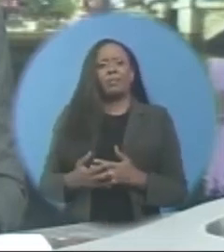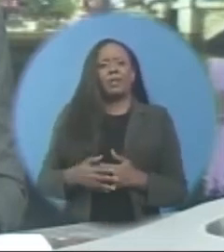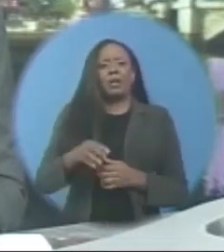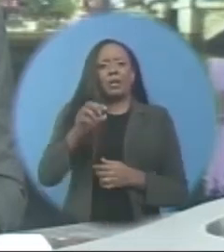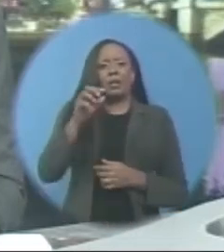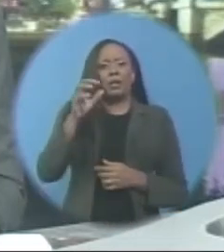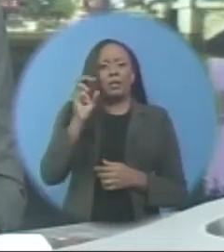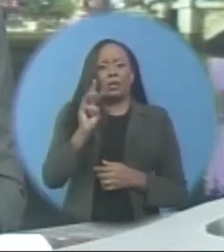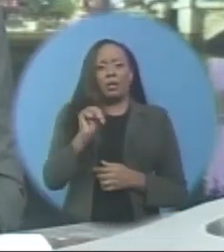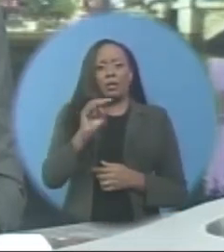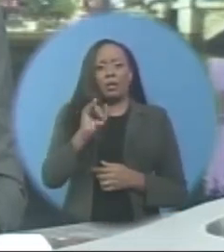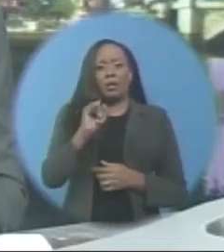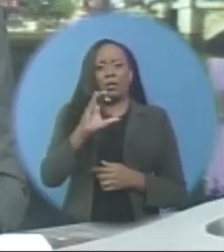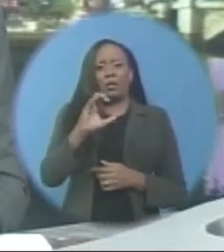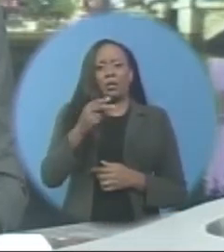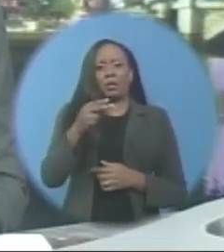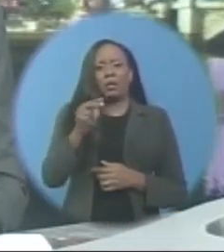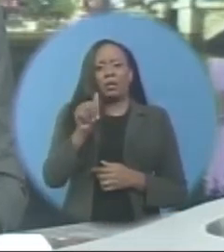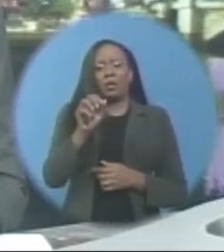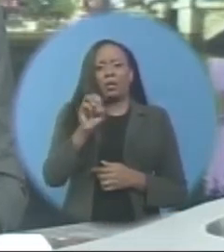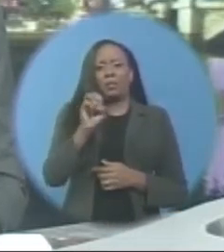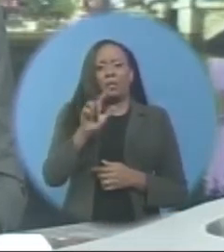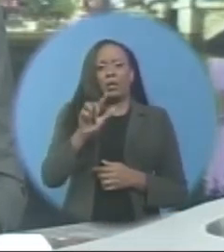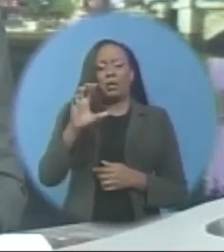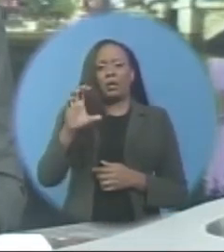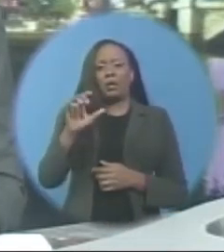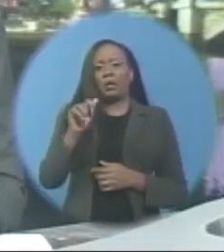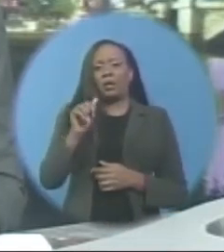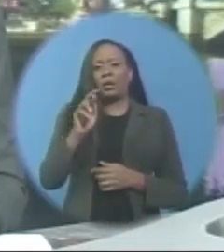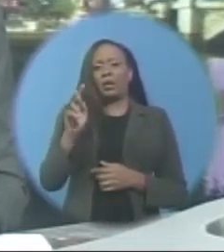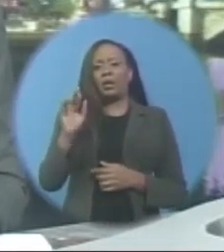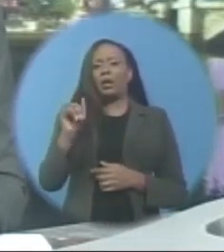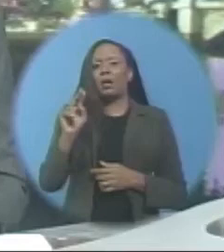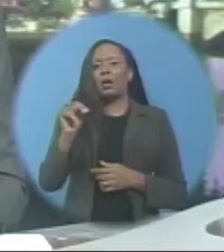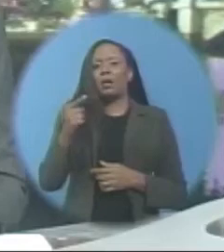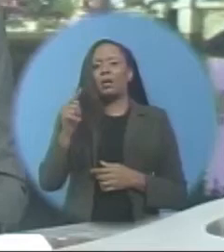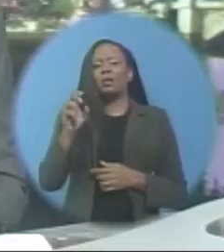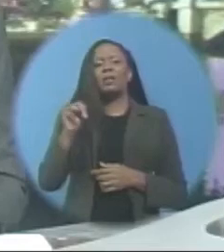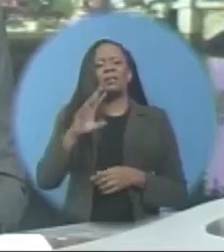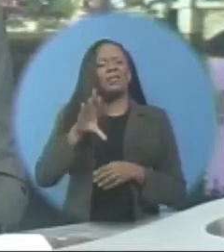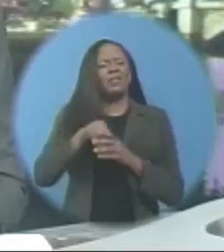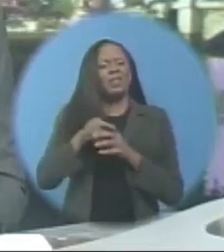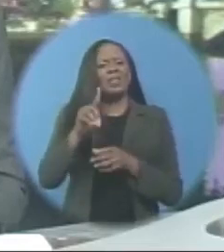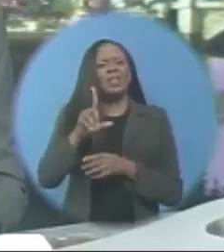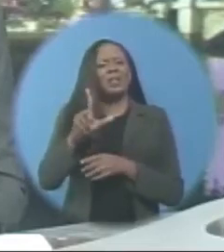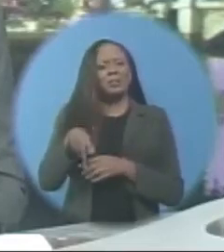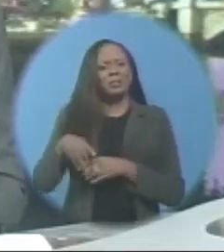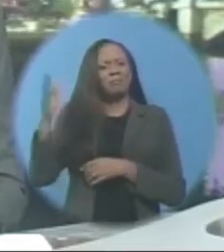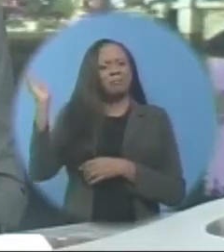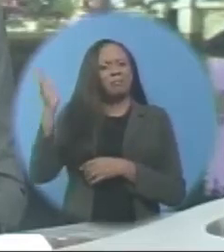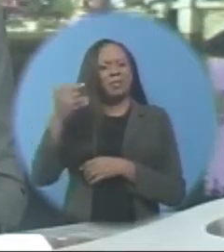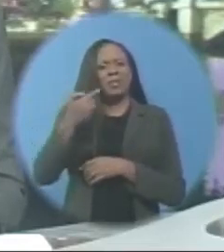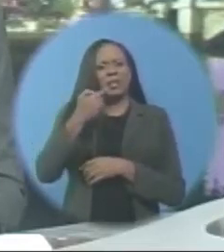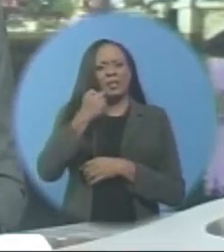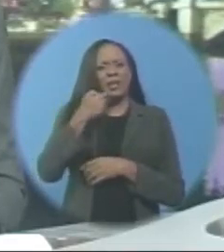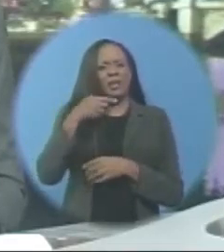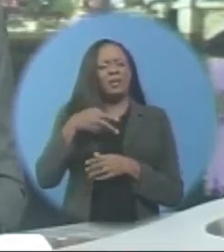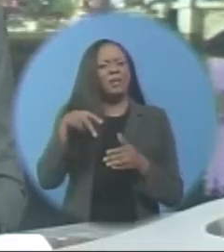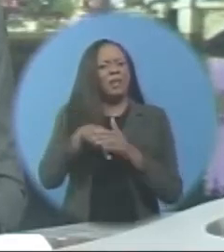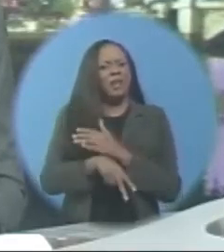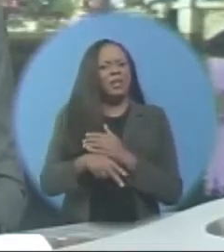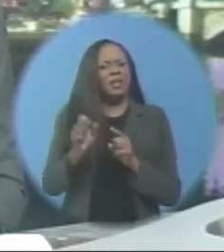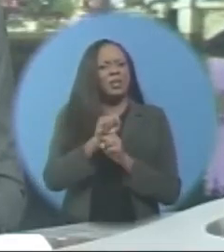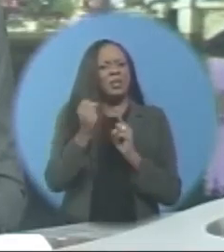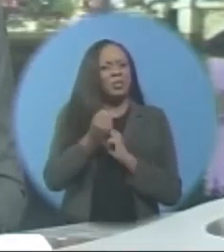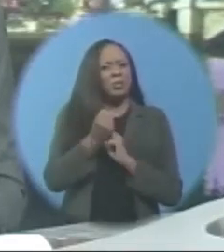House of Assembly, Michael Carrington. Speaking at the DLP lunchtime lecture, he says violence should be seen as a social problem and